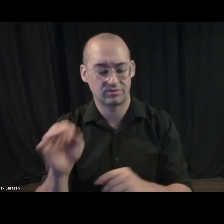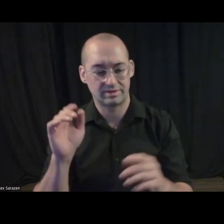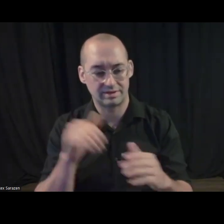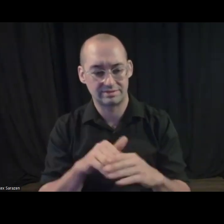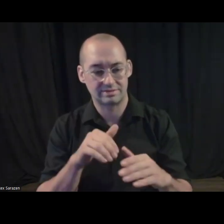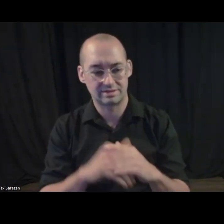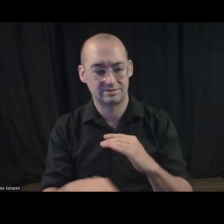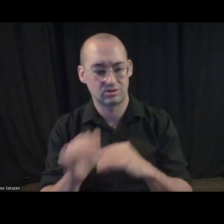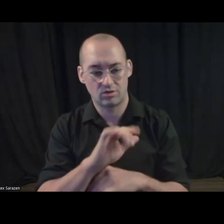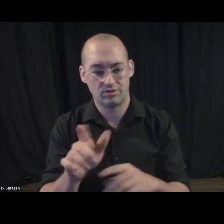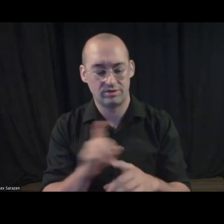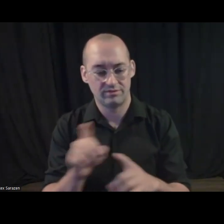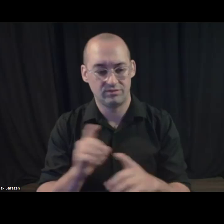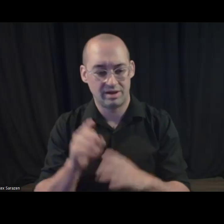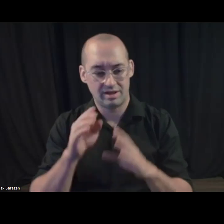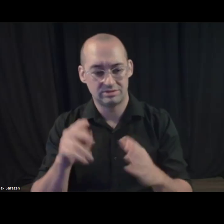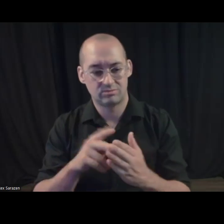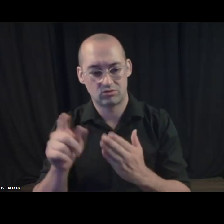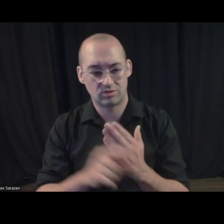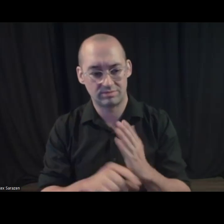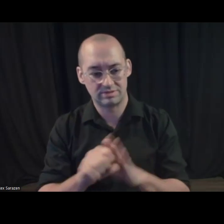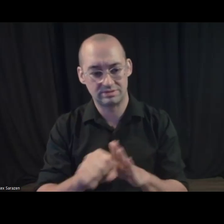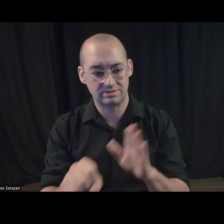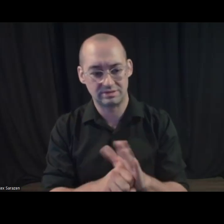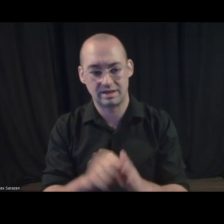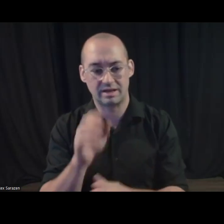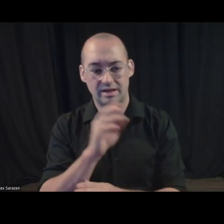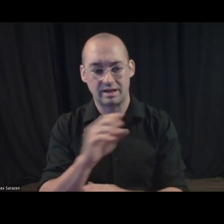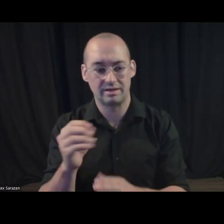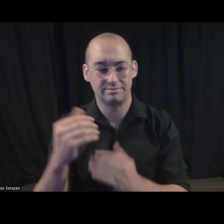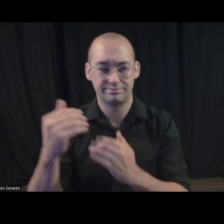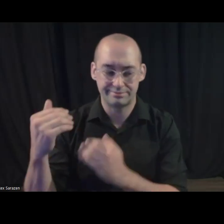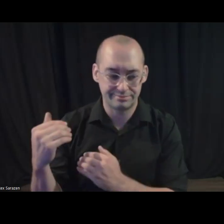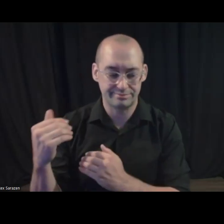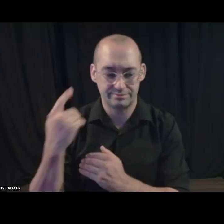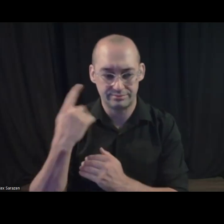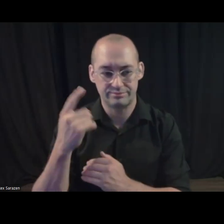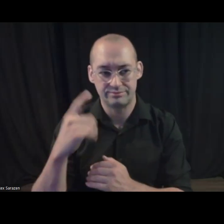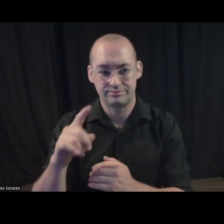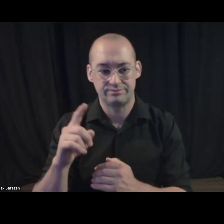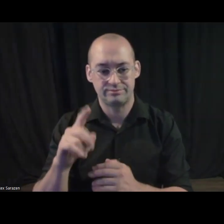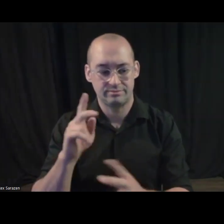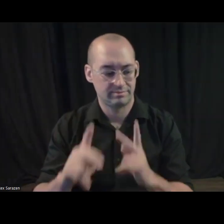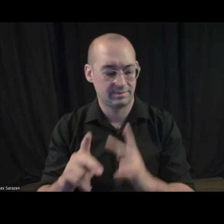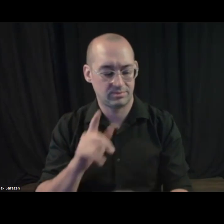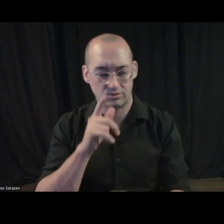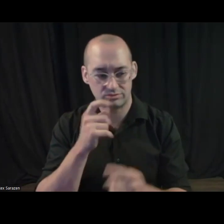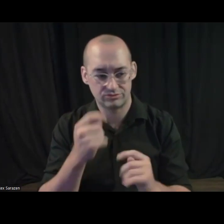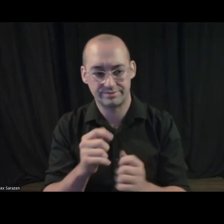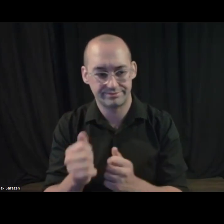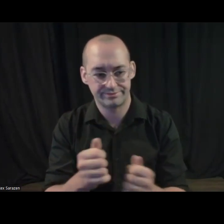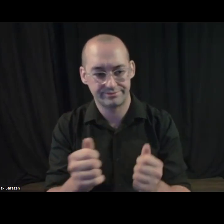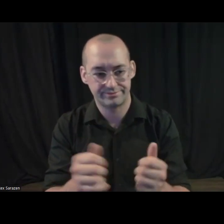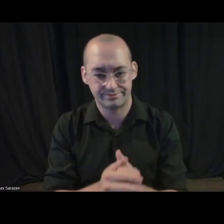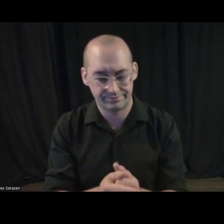accessing all the various housing programs throughout the state. This would be especially burdensome for the folks who are trying to navigate it, people with